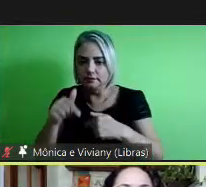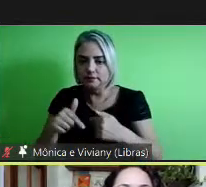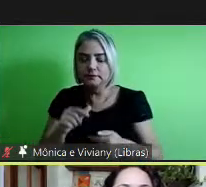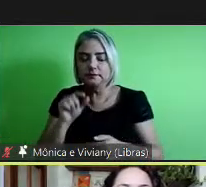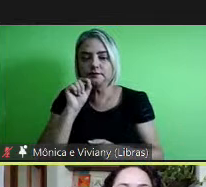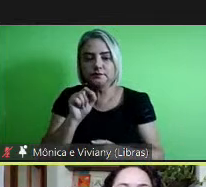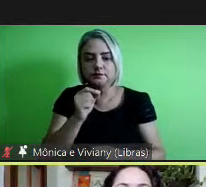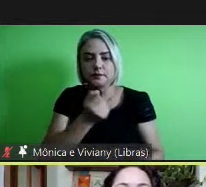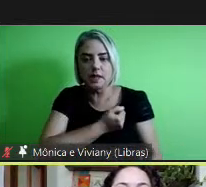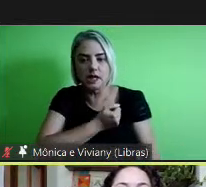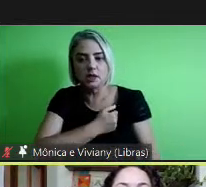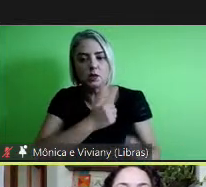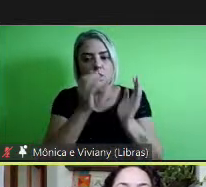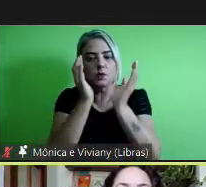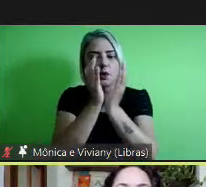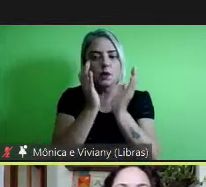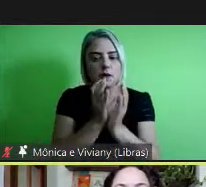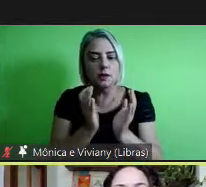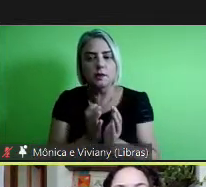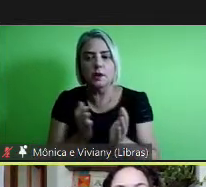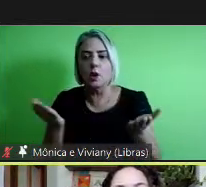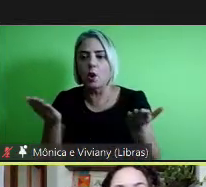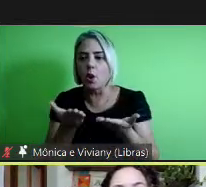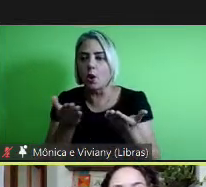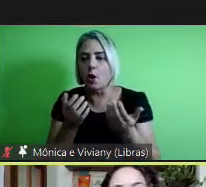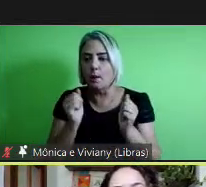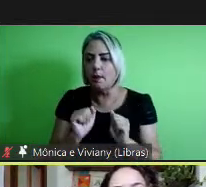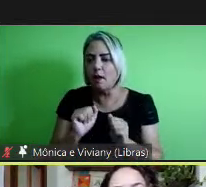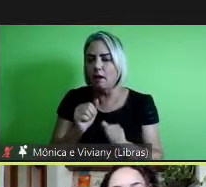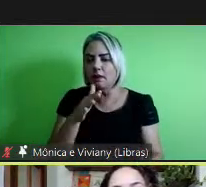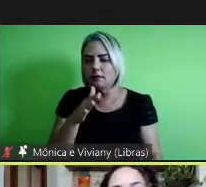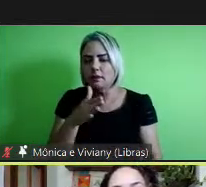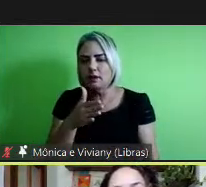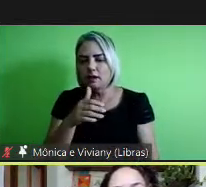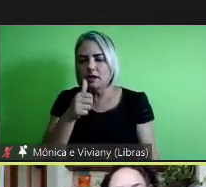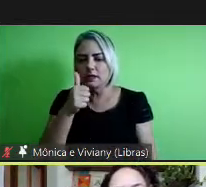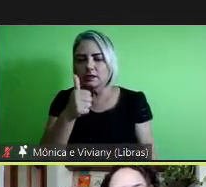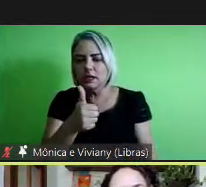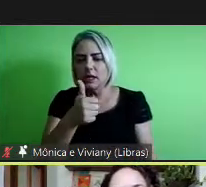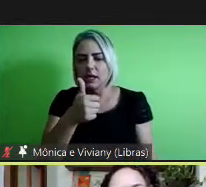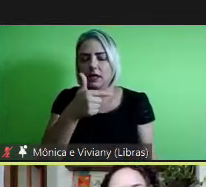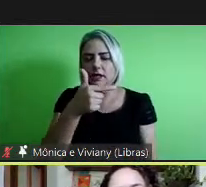work. This number of teams now covers around